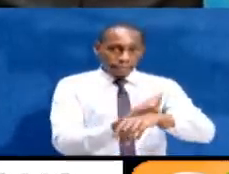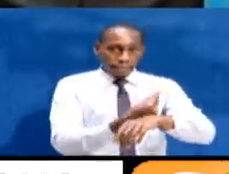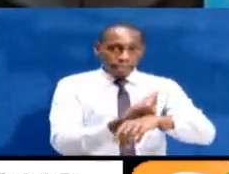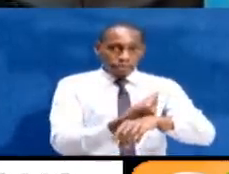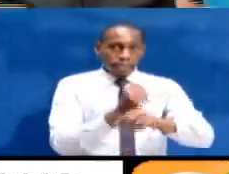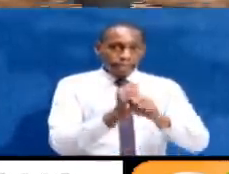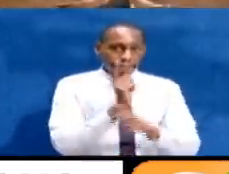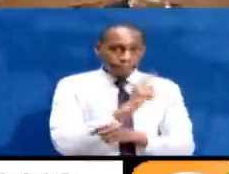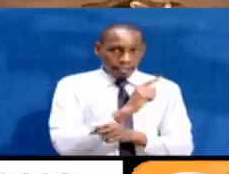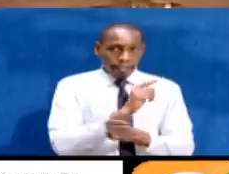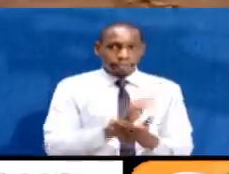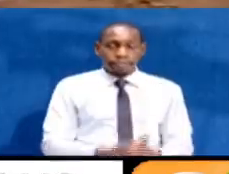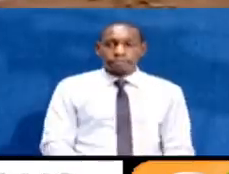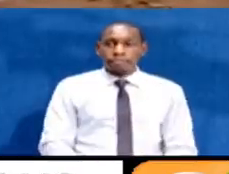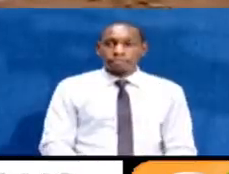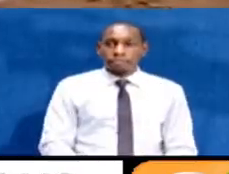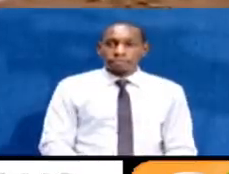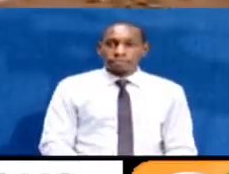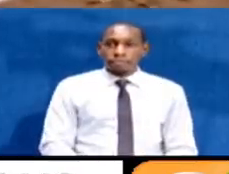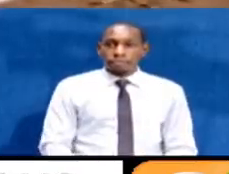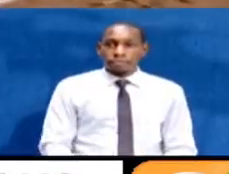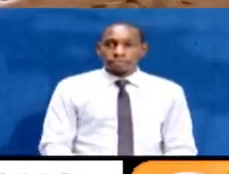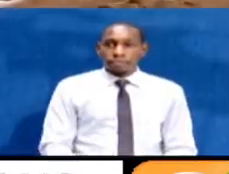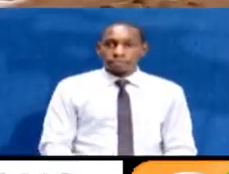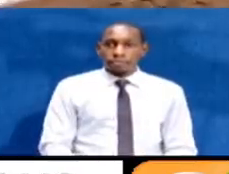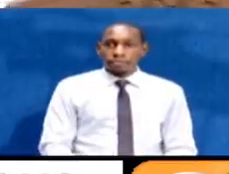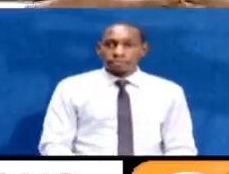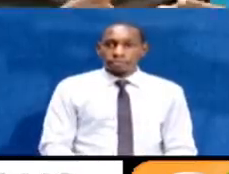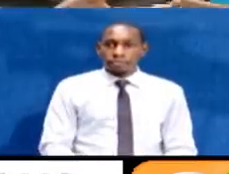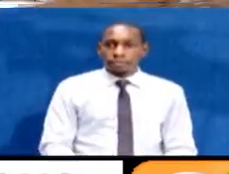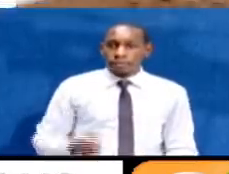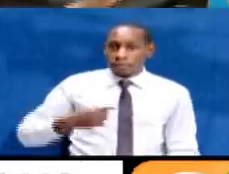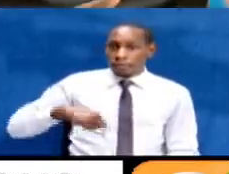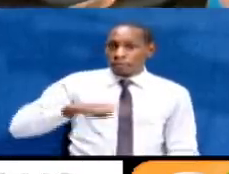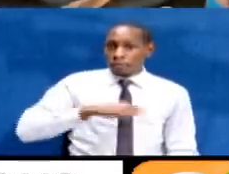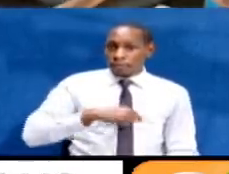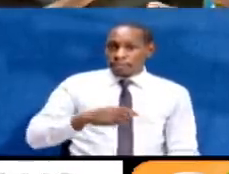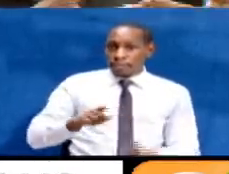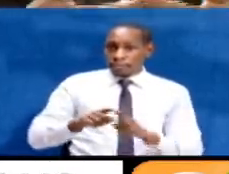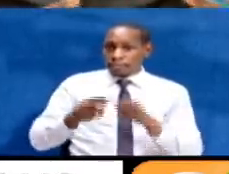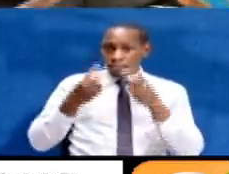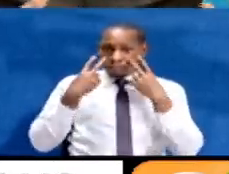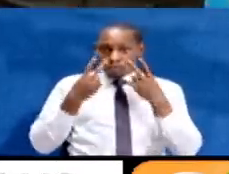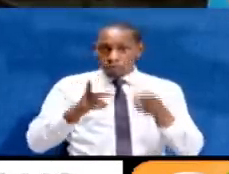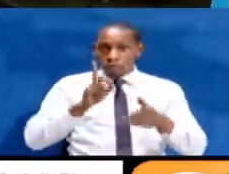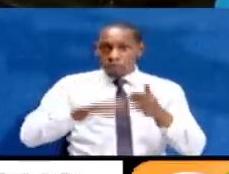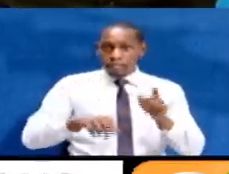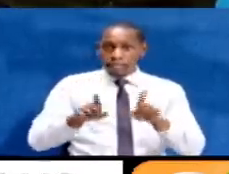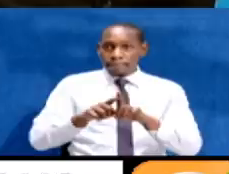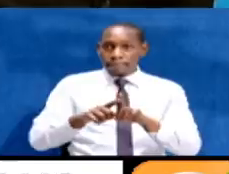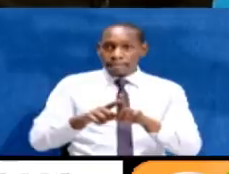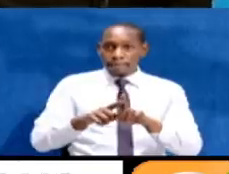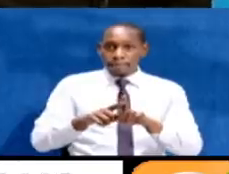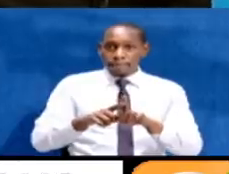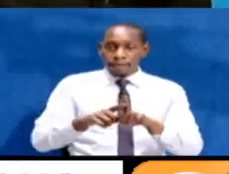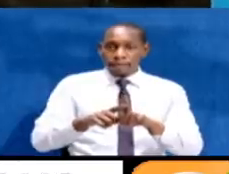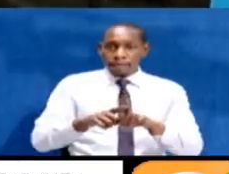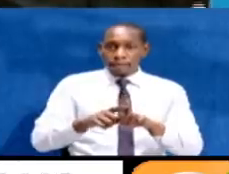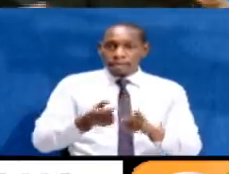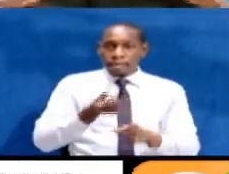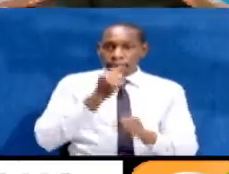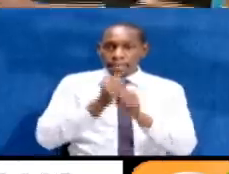vaccinations that day. And we were told and we could observe that even the medics